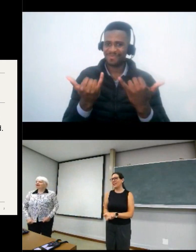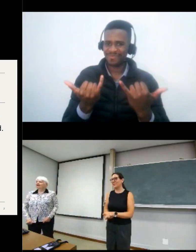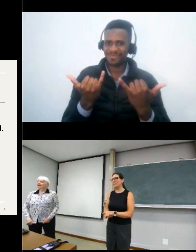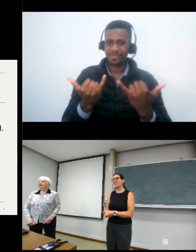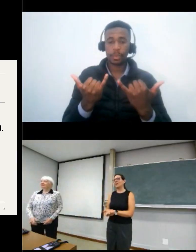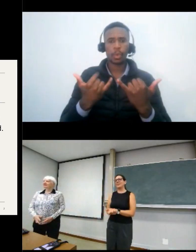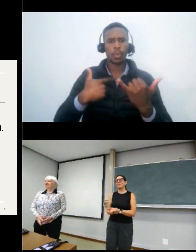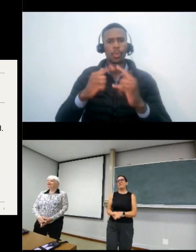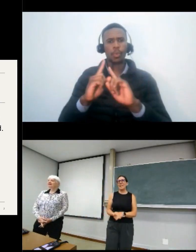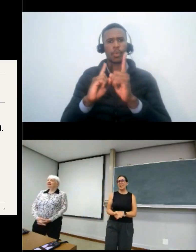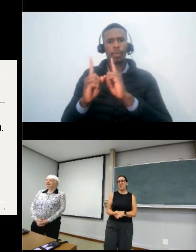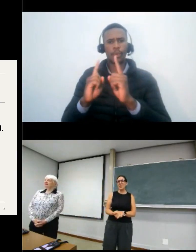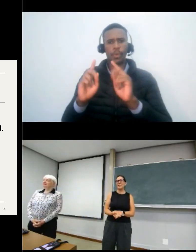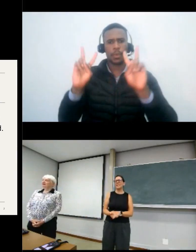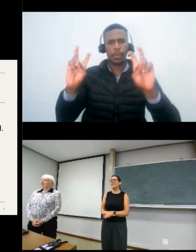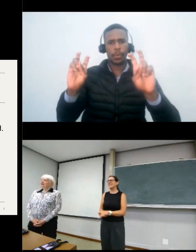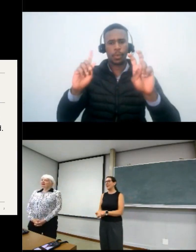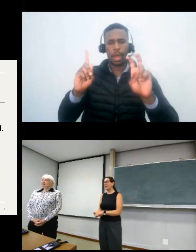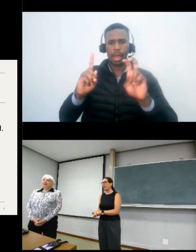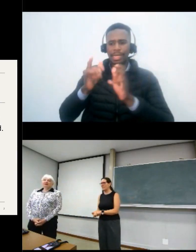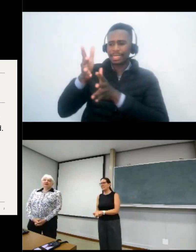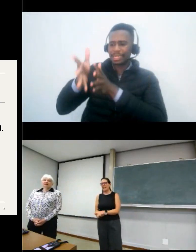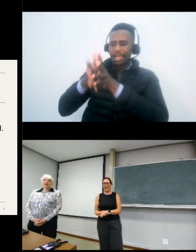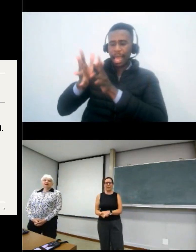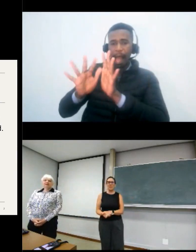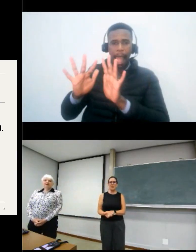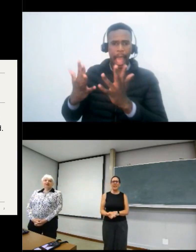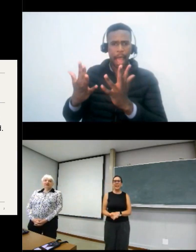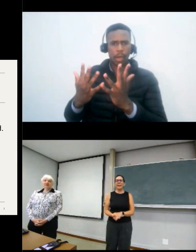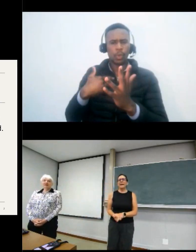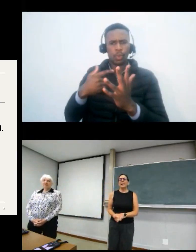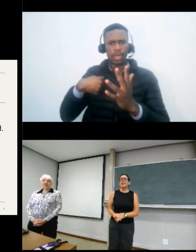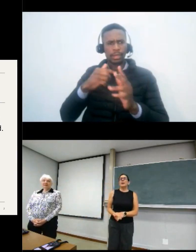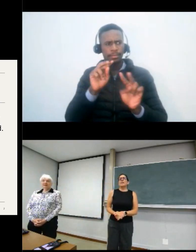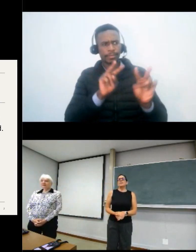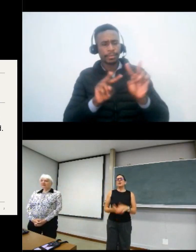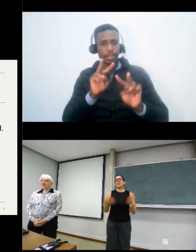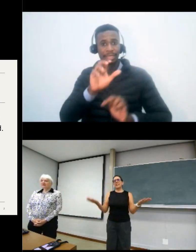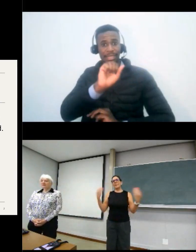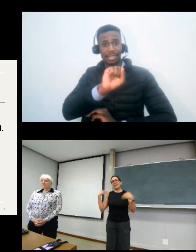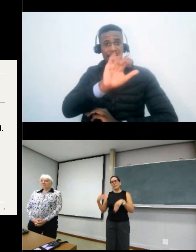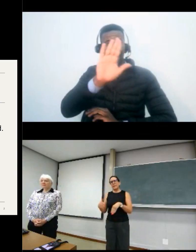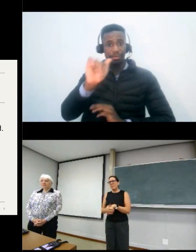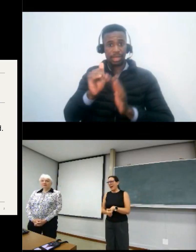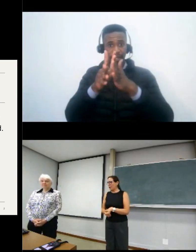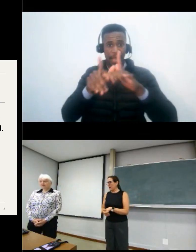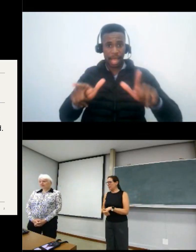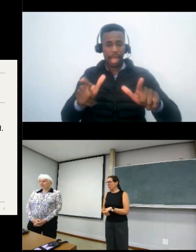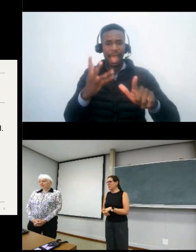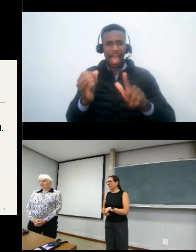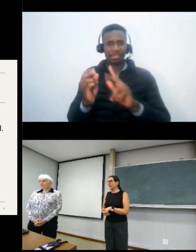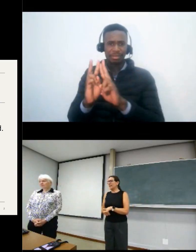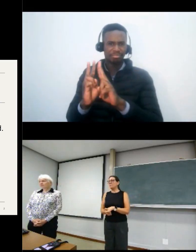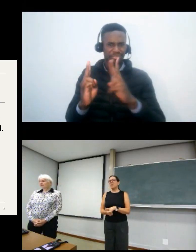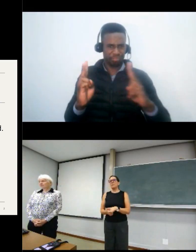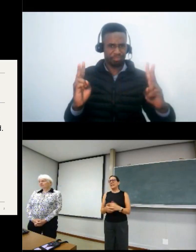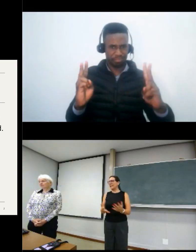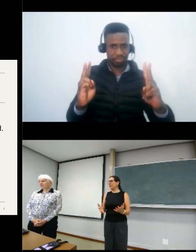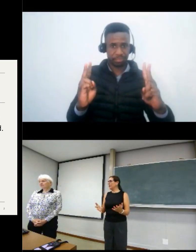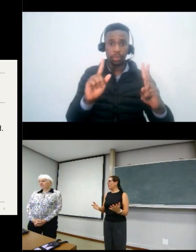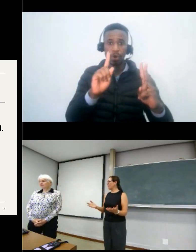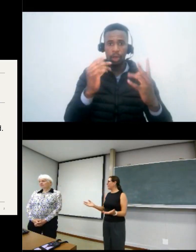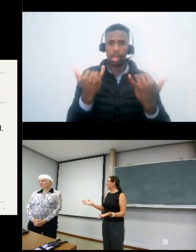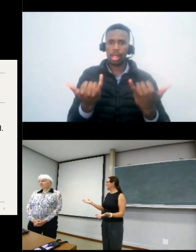how you sign it. We're looking at variation in South African Sign Language. So to give a little bit of background,